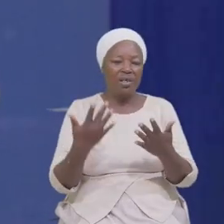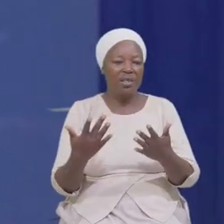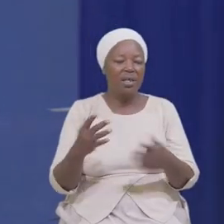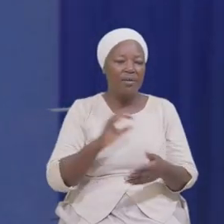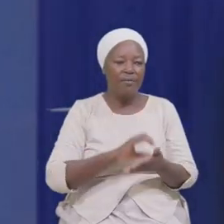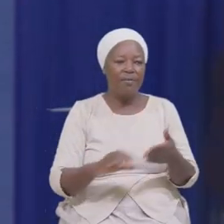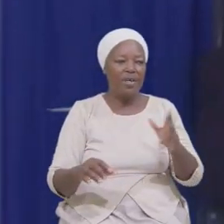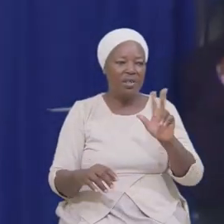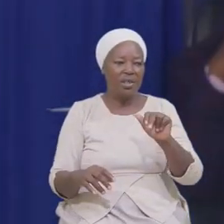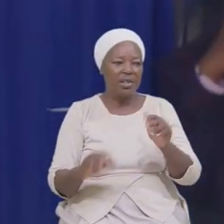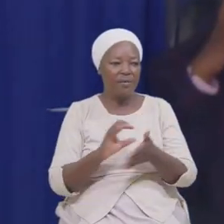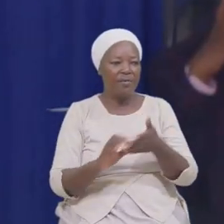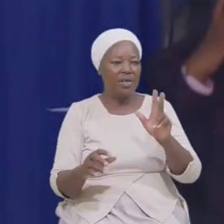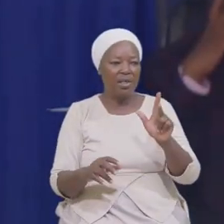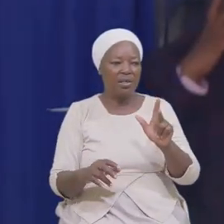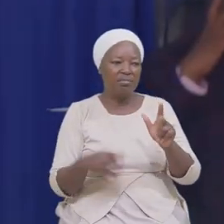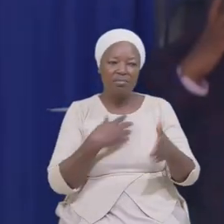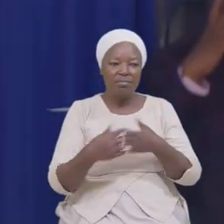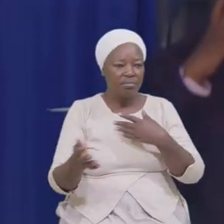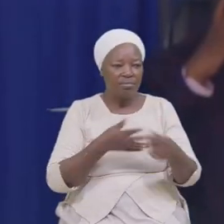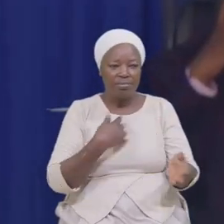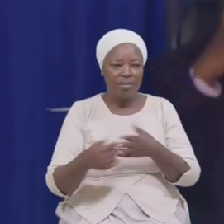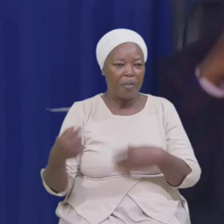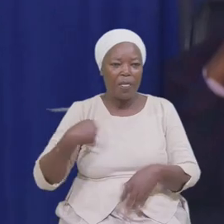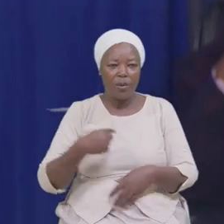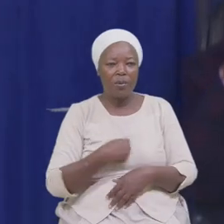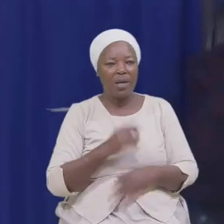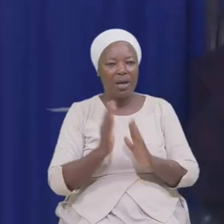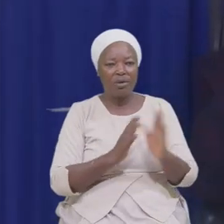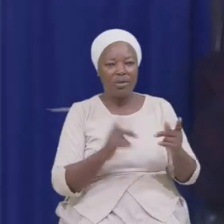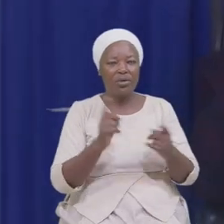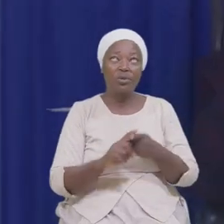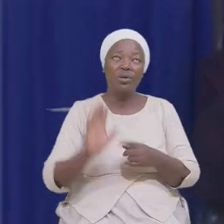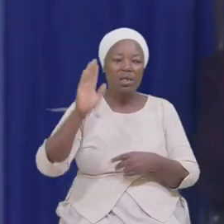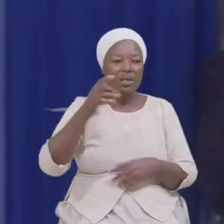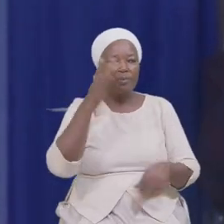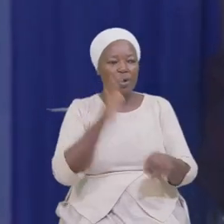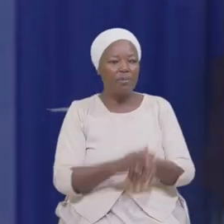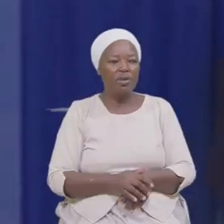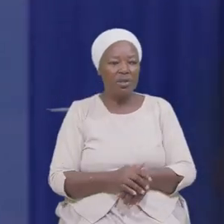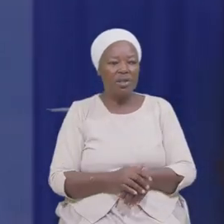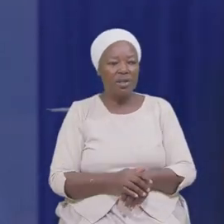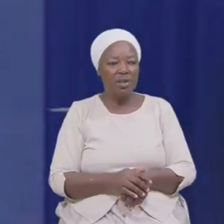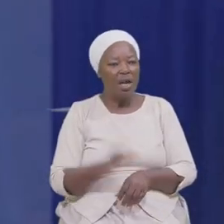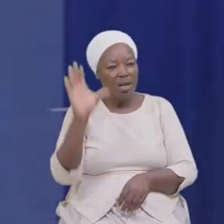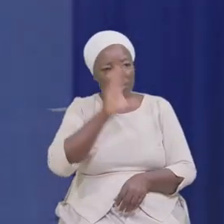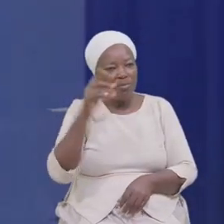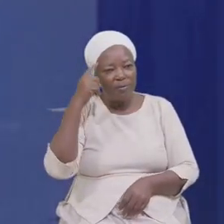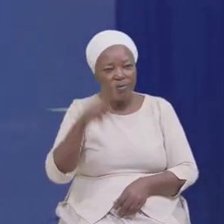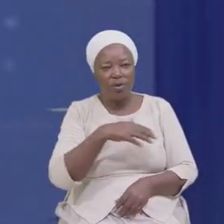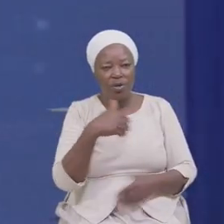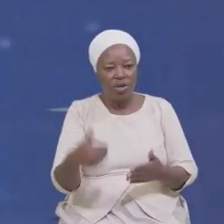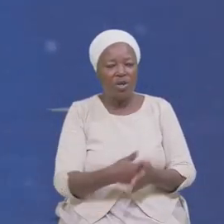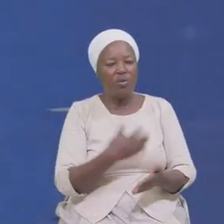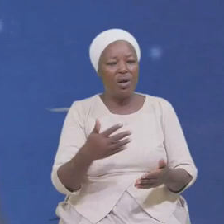Verse 13, nevertheless, we, according to his promise, look for new heavens and a new earth. That's